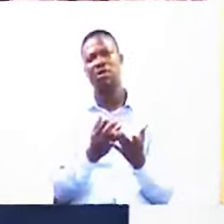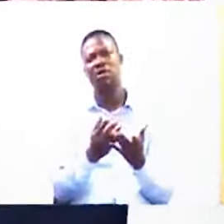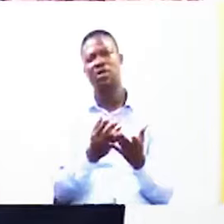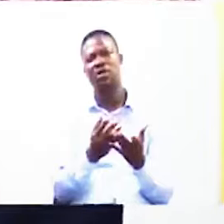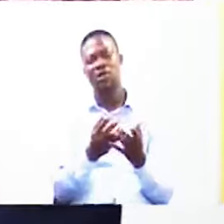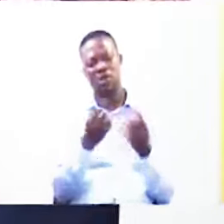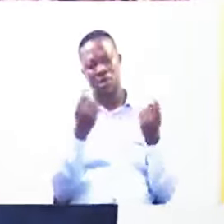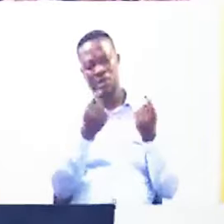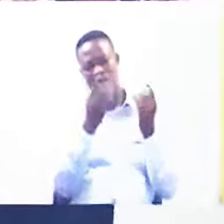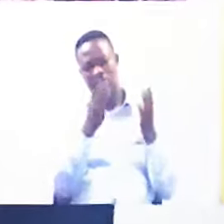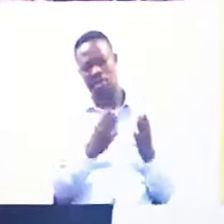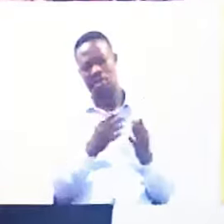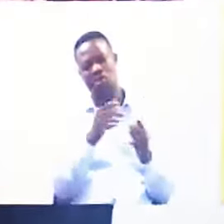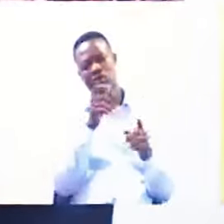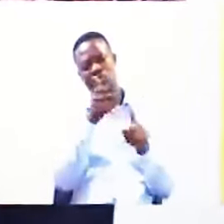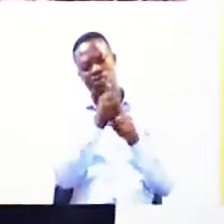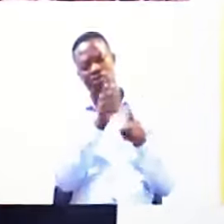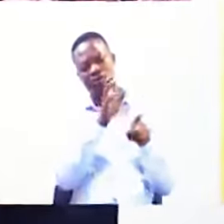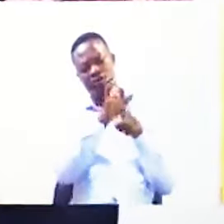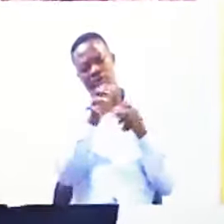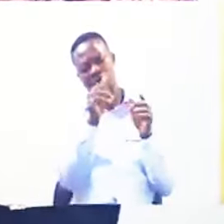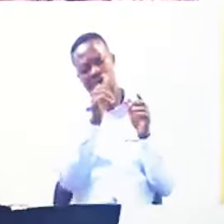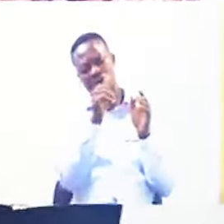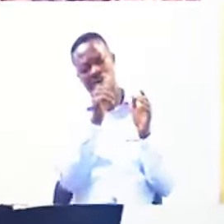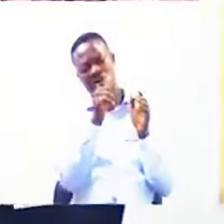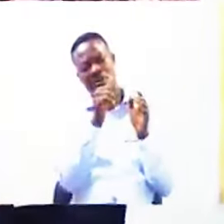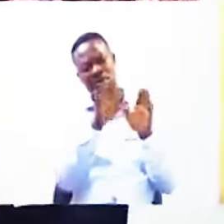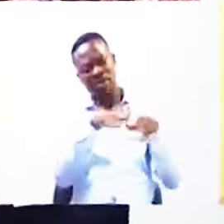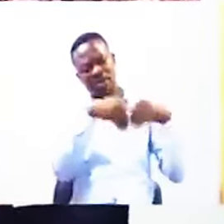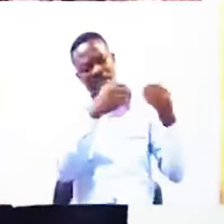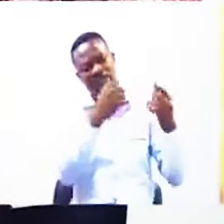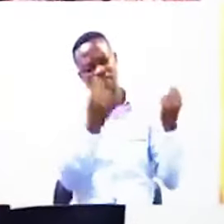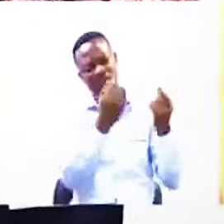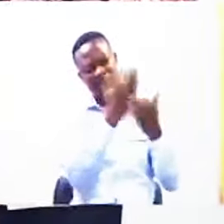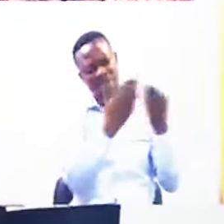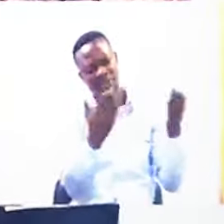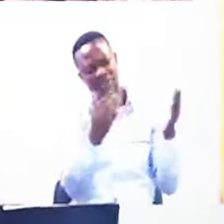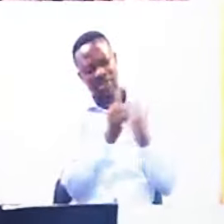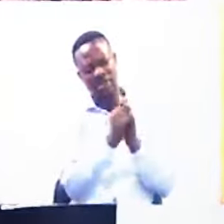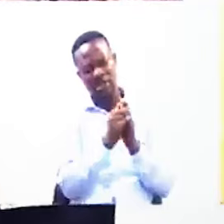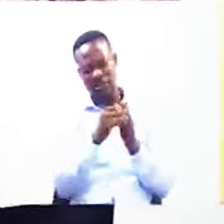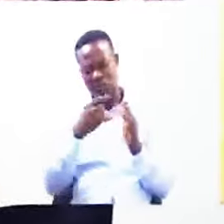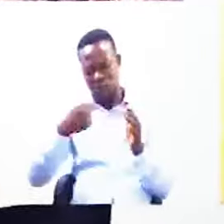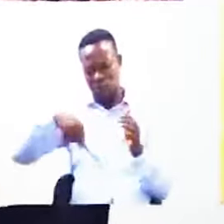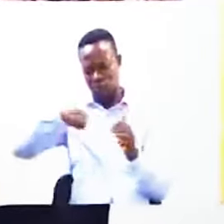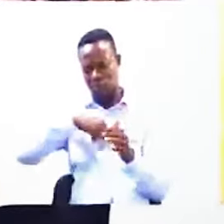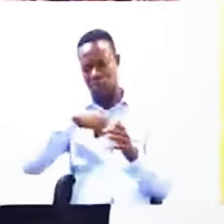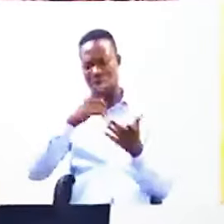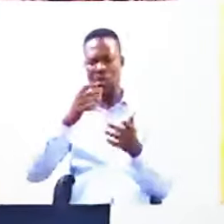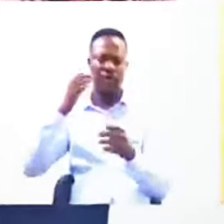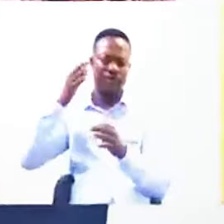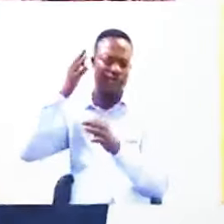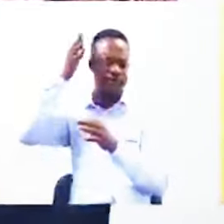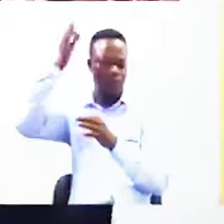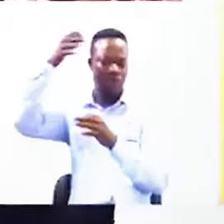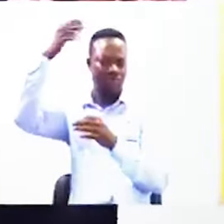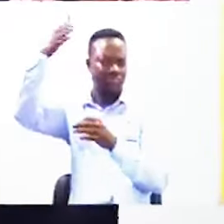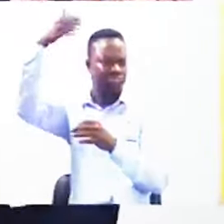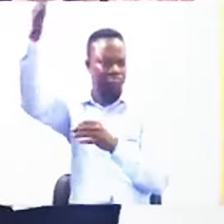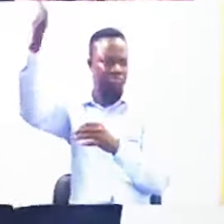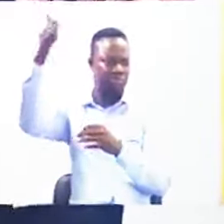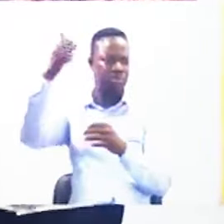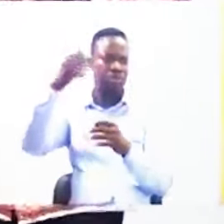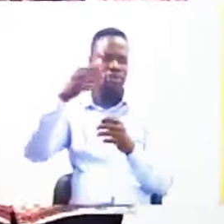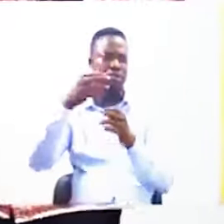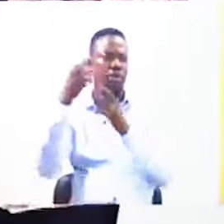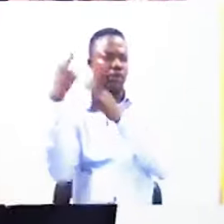our ancestors have been able to bear? Na afei aden na muso onyankopon hwe se modi konua yen ejanom